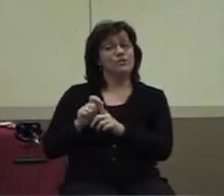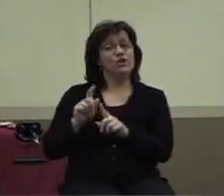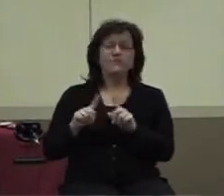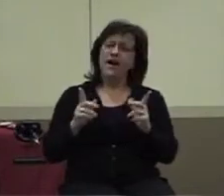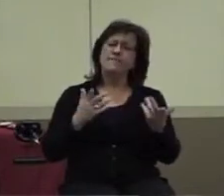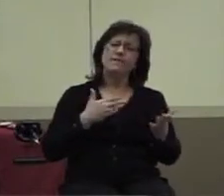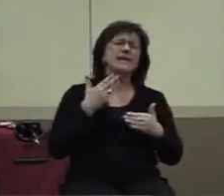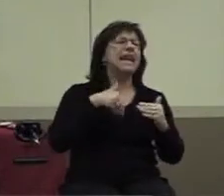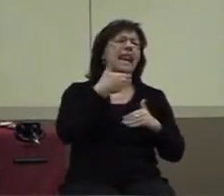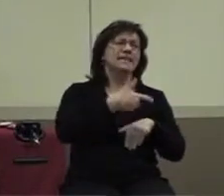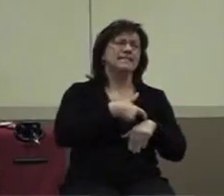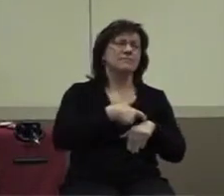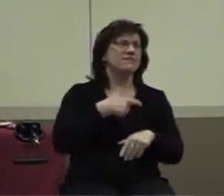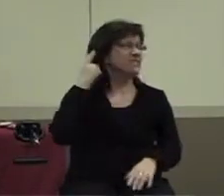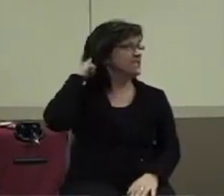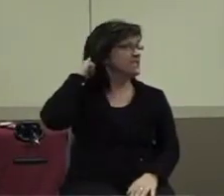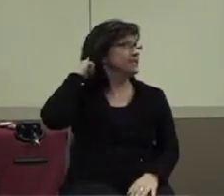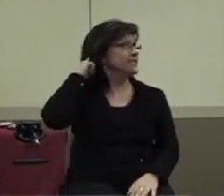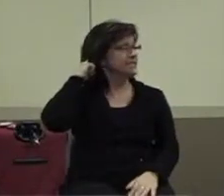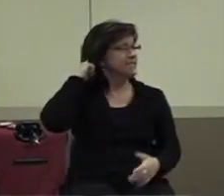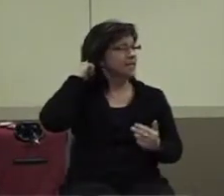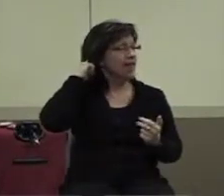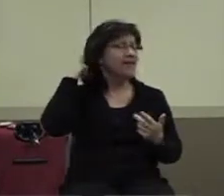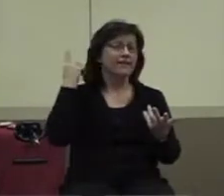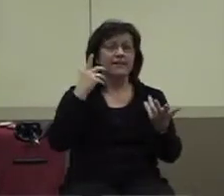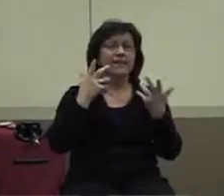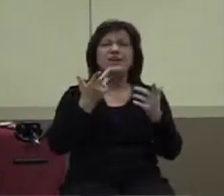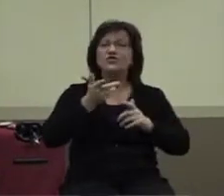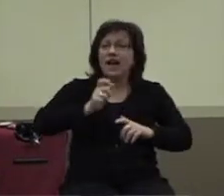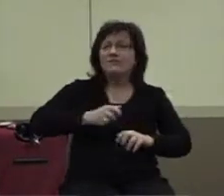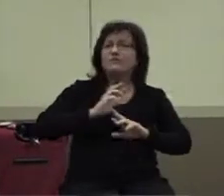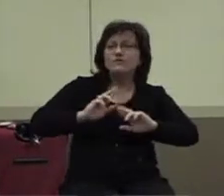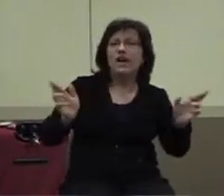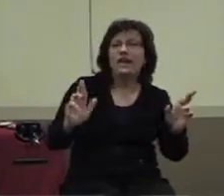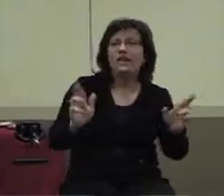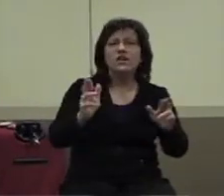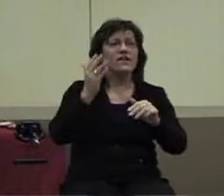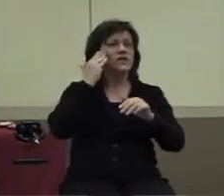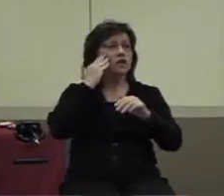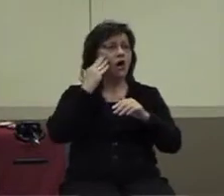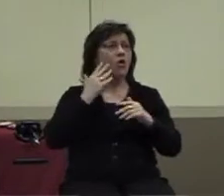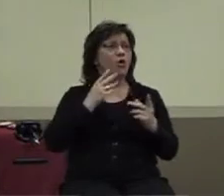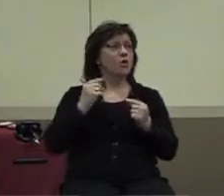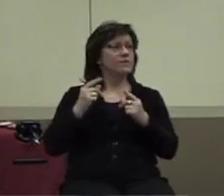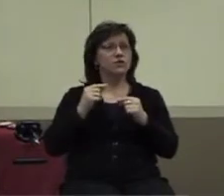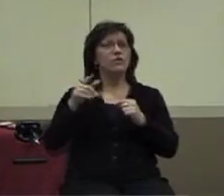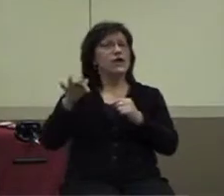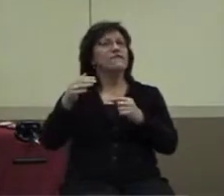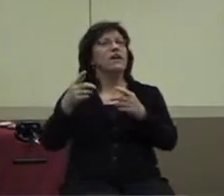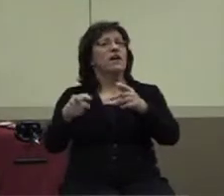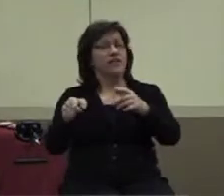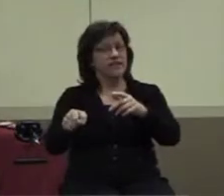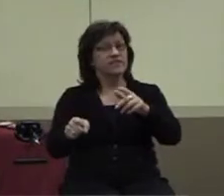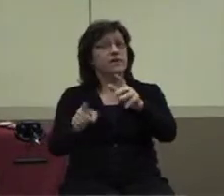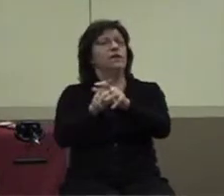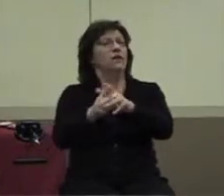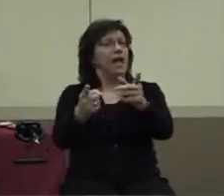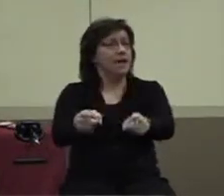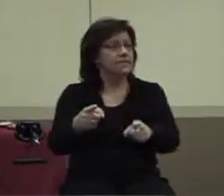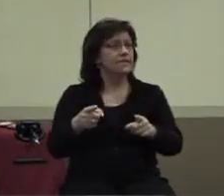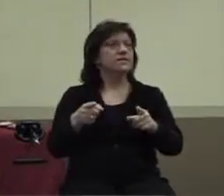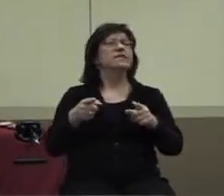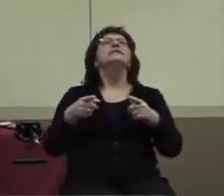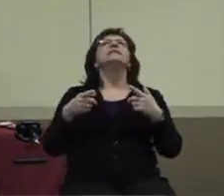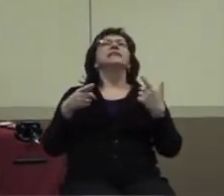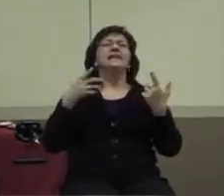Yeah, well, and you have to be ready. You have to know, here's how I'm going to handle this when this kid, and I'm taking too long to do this, but I just